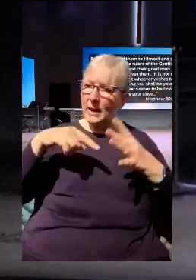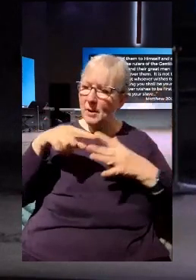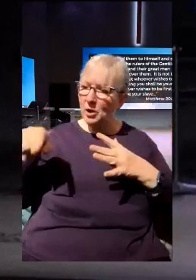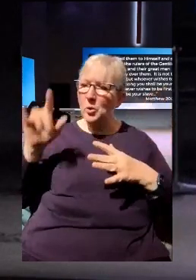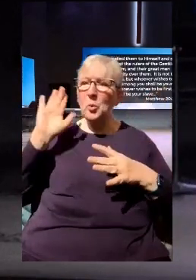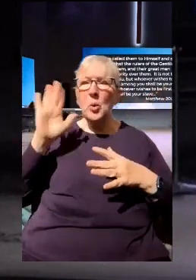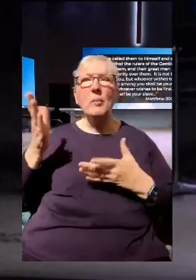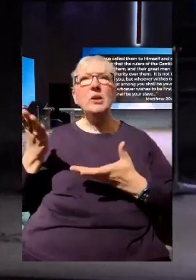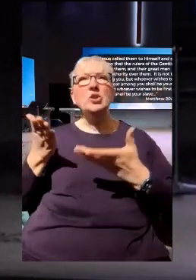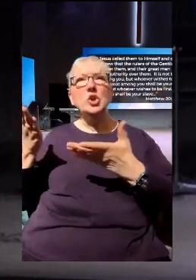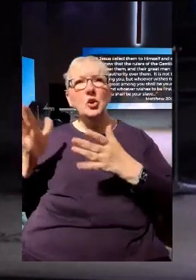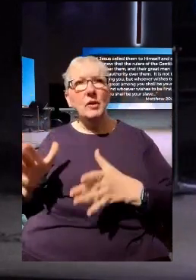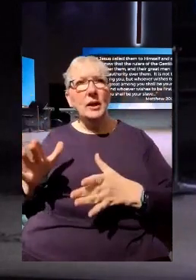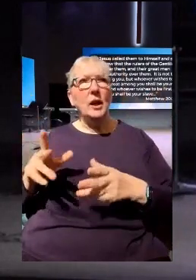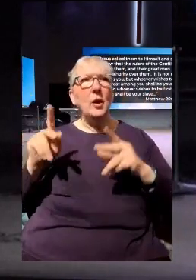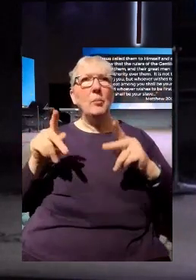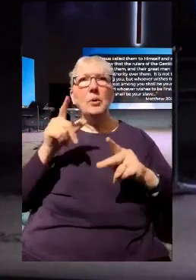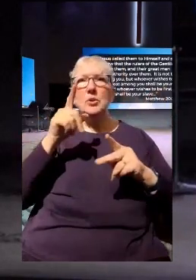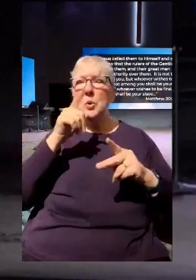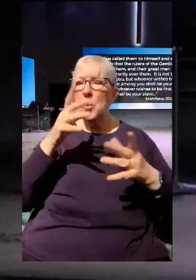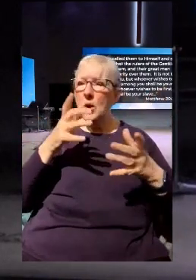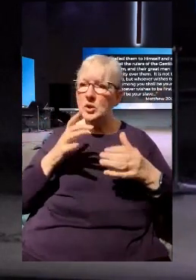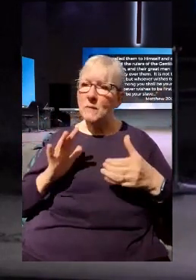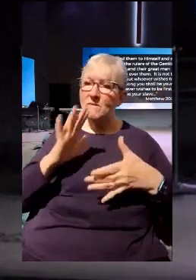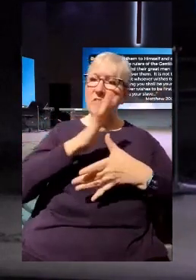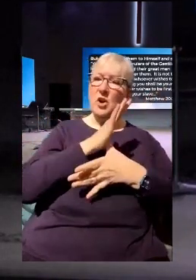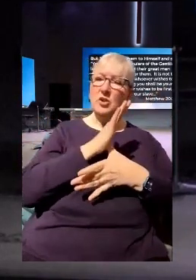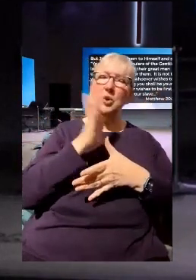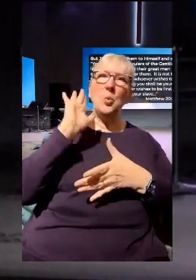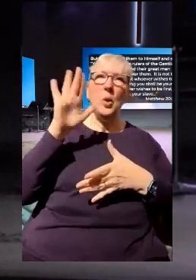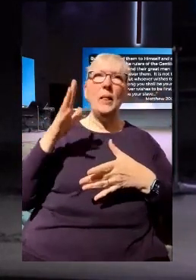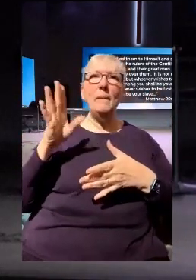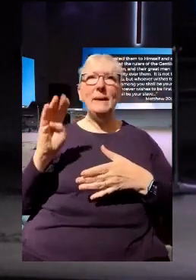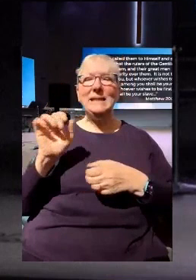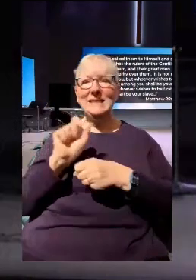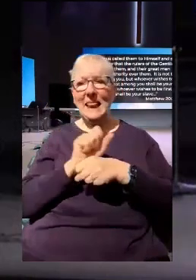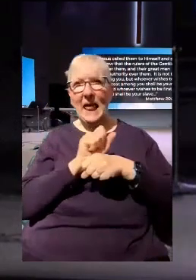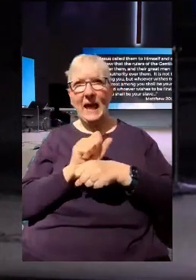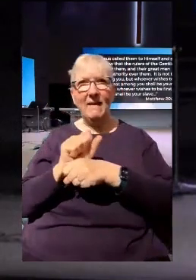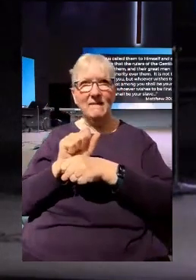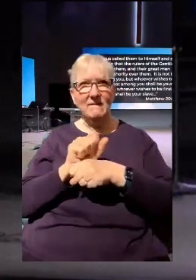first among you shall be your slave." Where have we heard these words before?